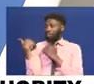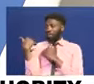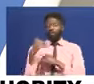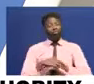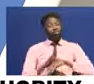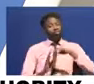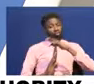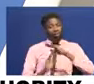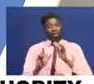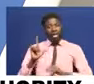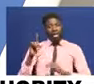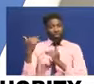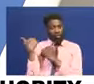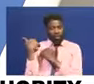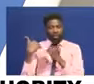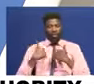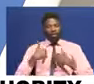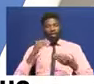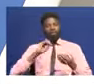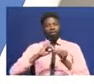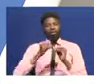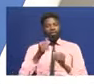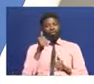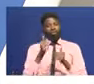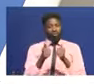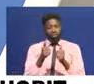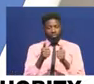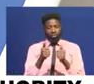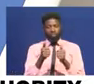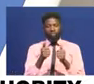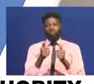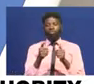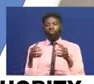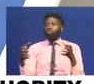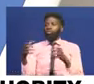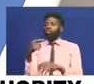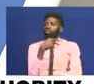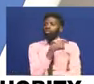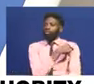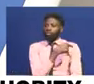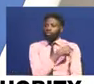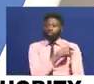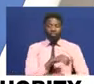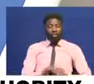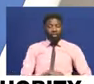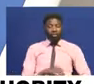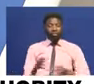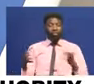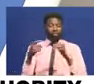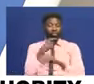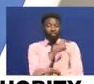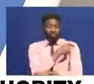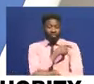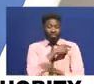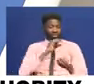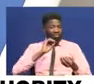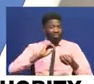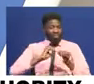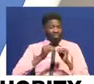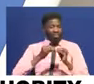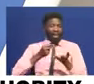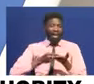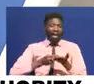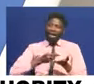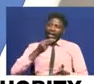have in terms of number mm-hmm. is, of course, with the healthcare providers, because that's our mandate. Mm-hmm. Unfortunately, healthcare providers are such a large number in this country that that's a